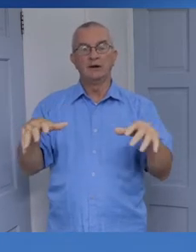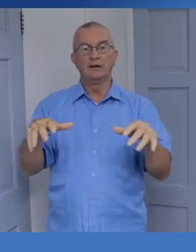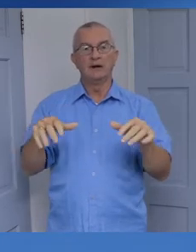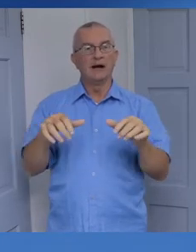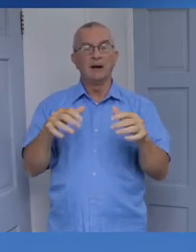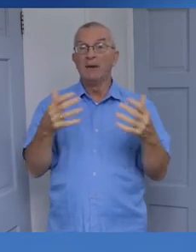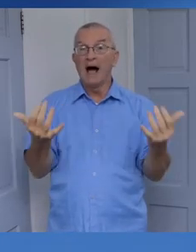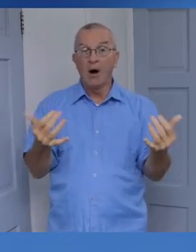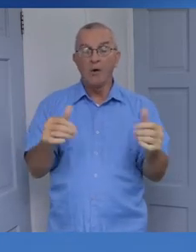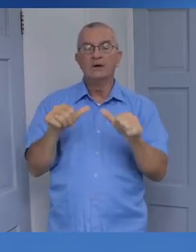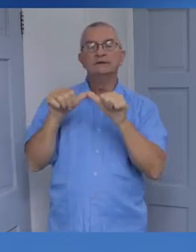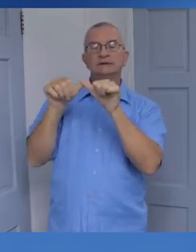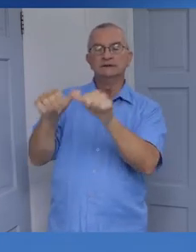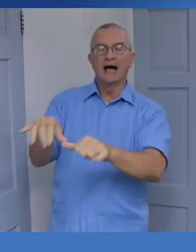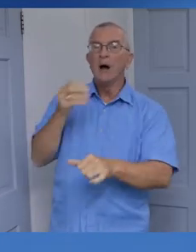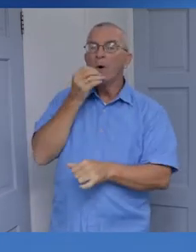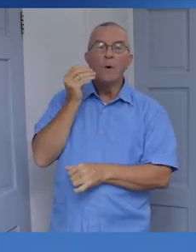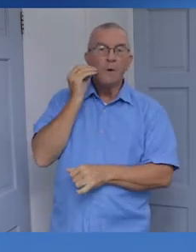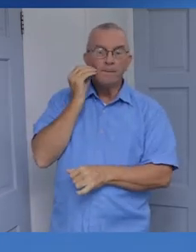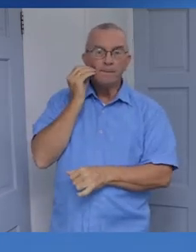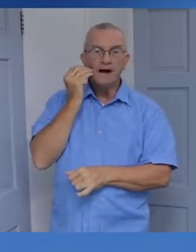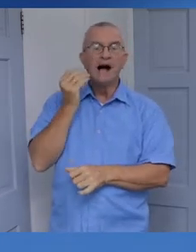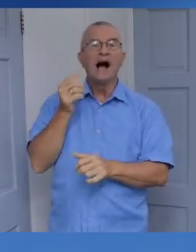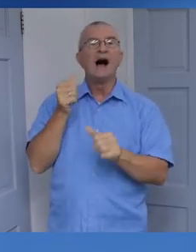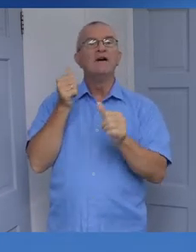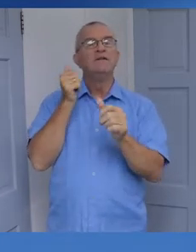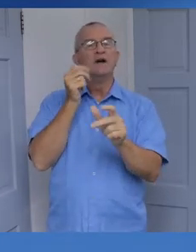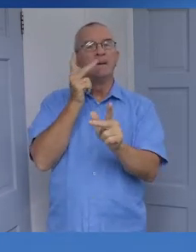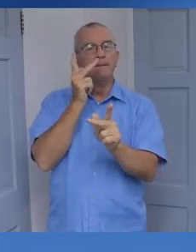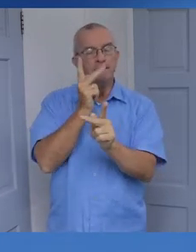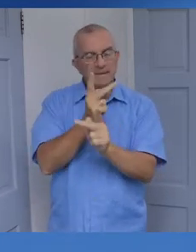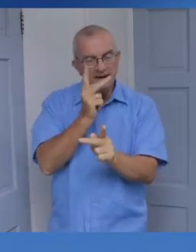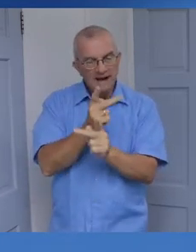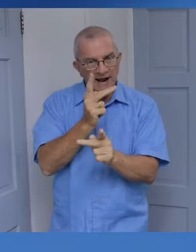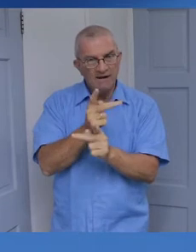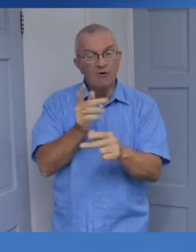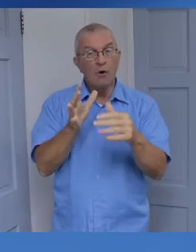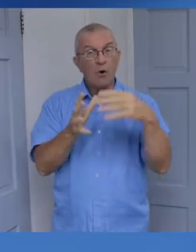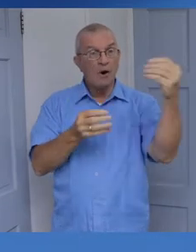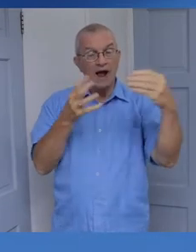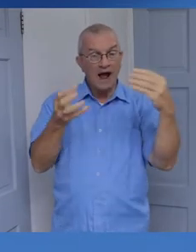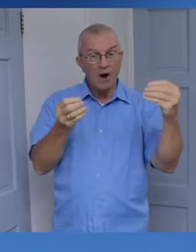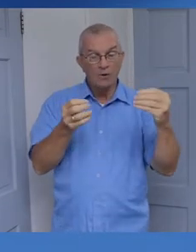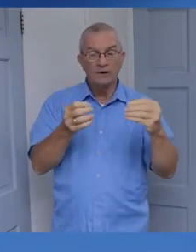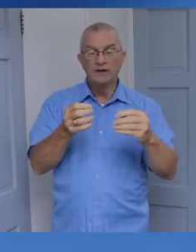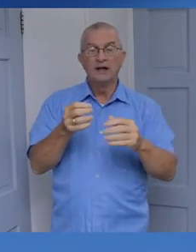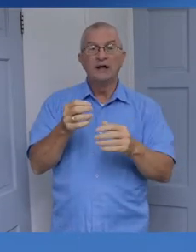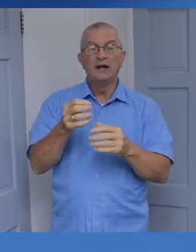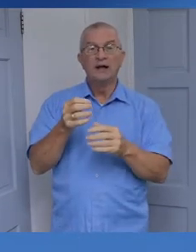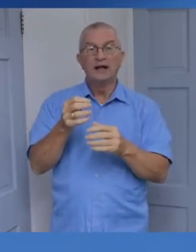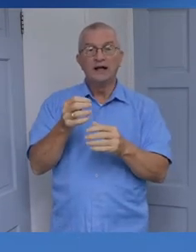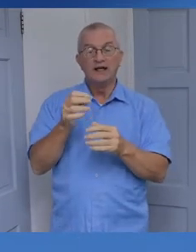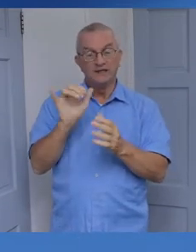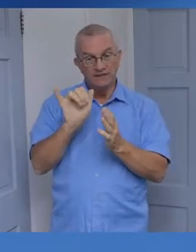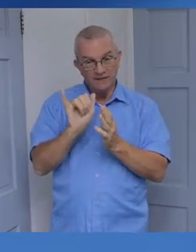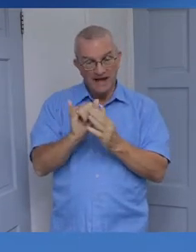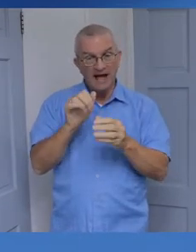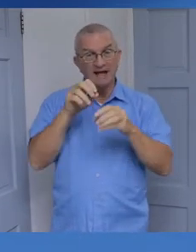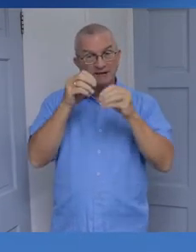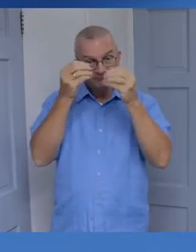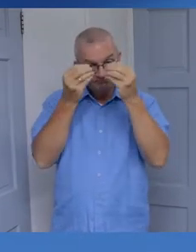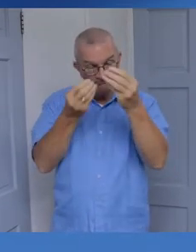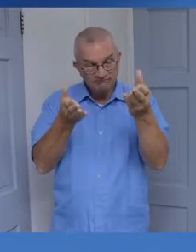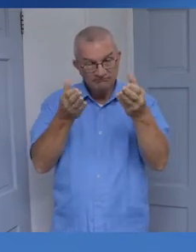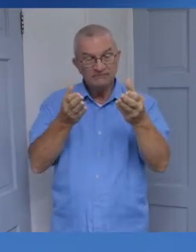the precautionary guidelines. That advice is still in effect. You know all